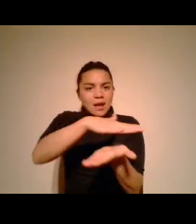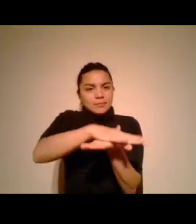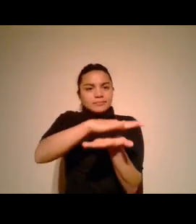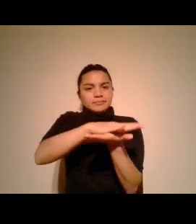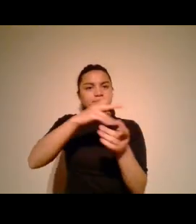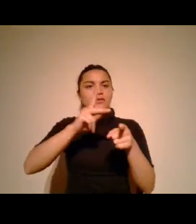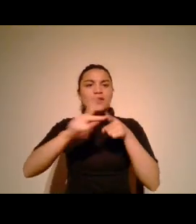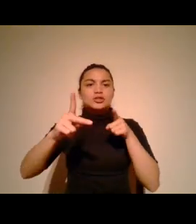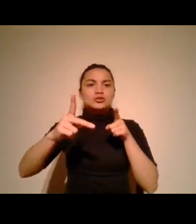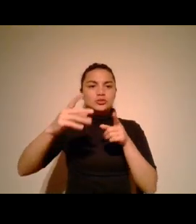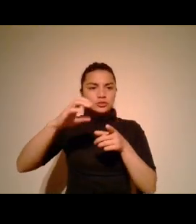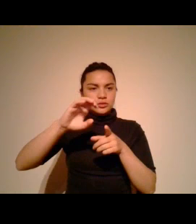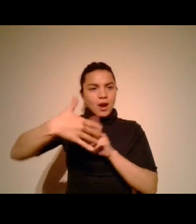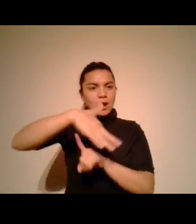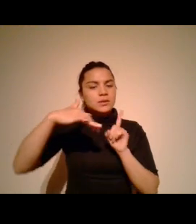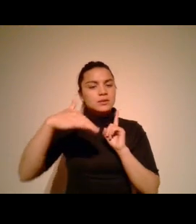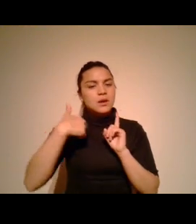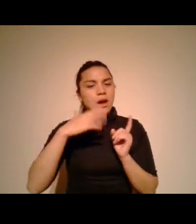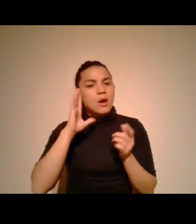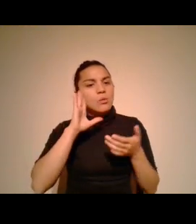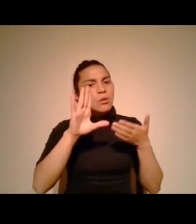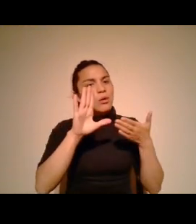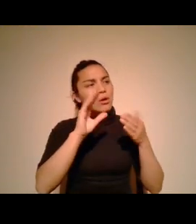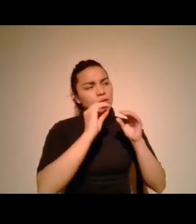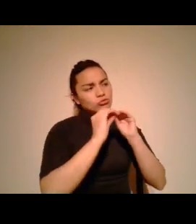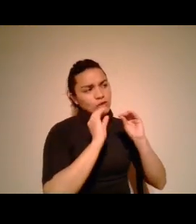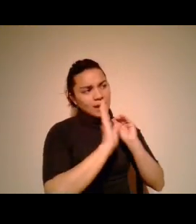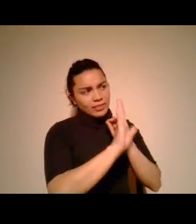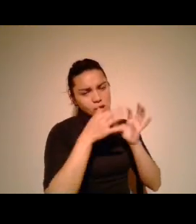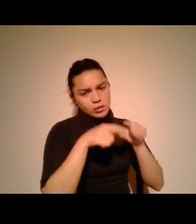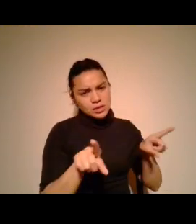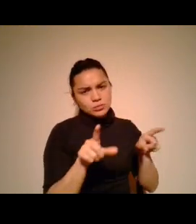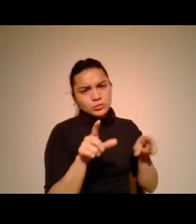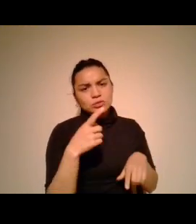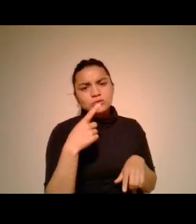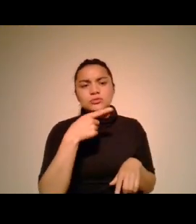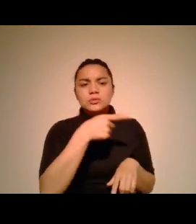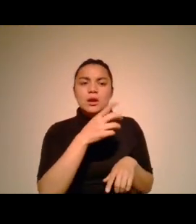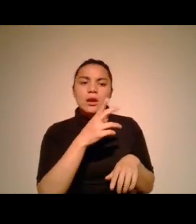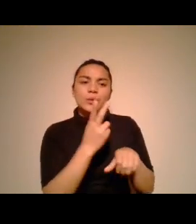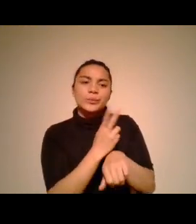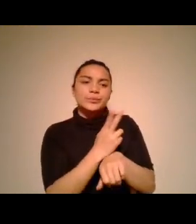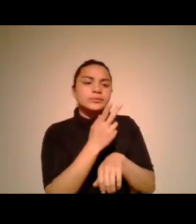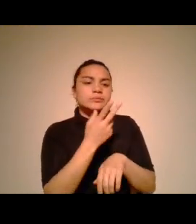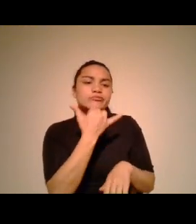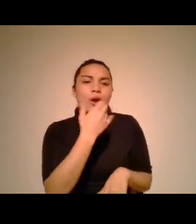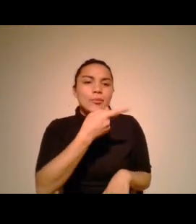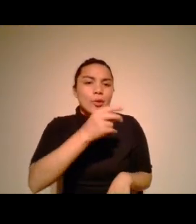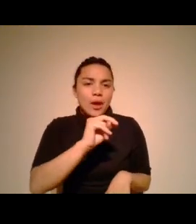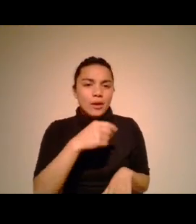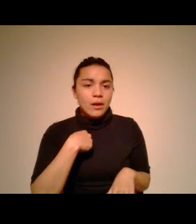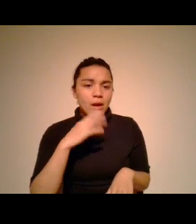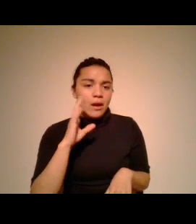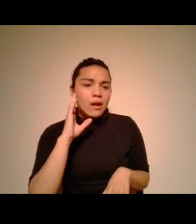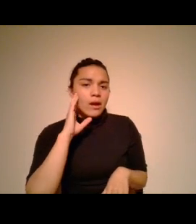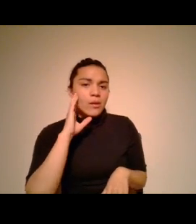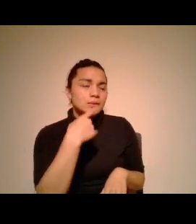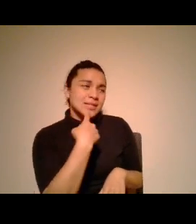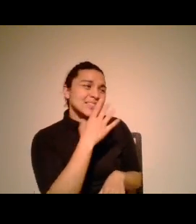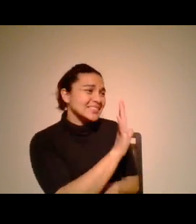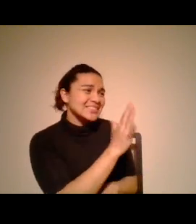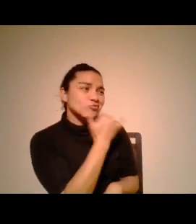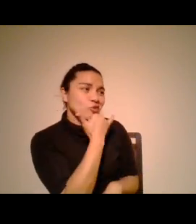correct somebody because they used the wrong pronoun about me, and I'll get various responses like, oh, I'm trying to use the right pronoun,